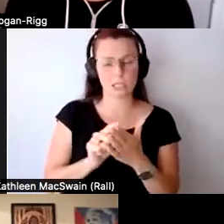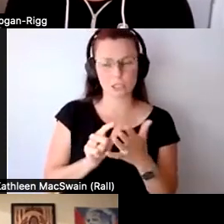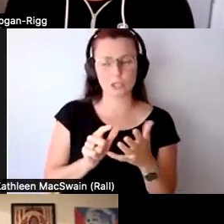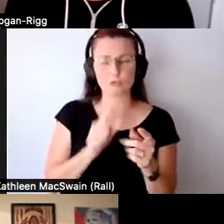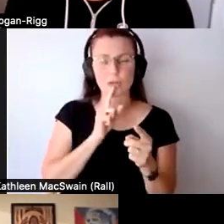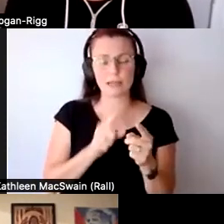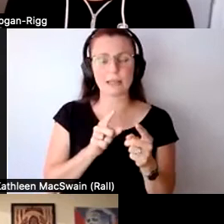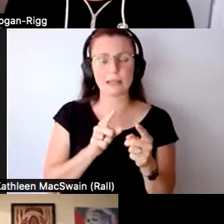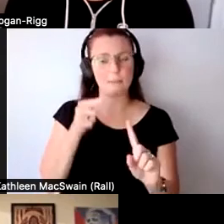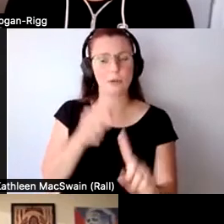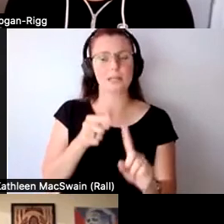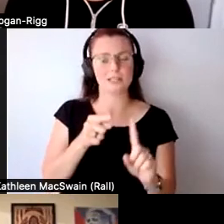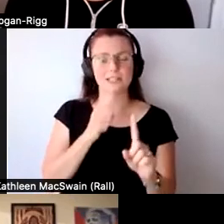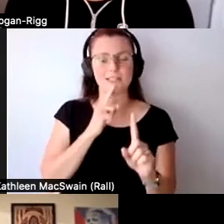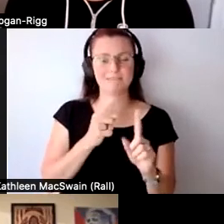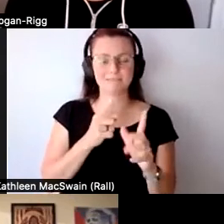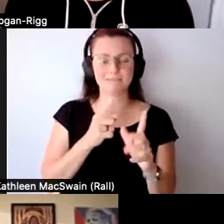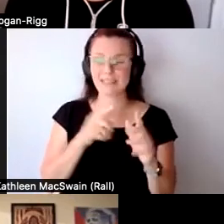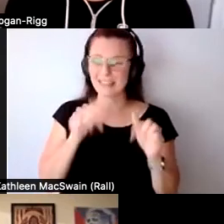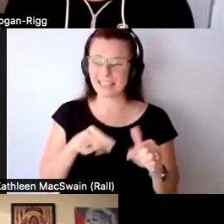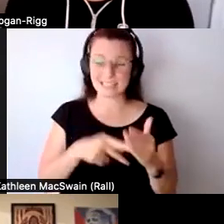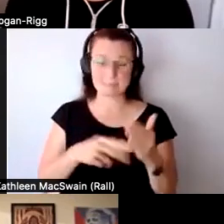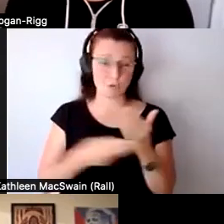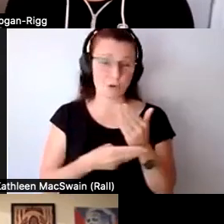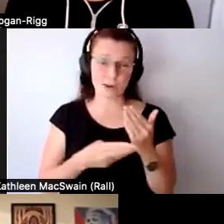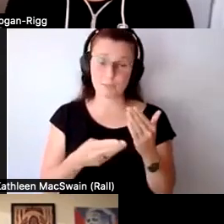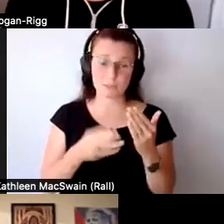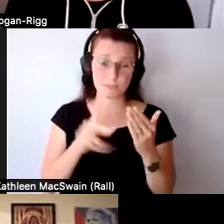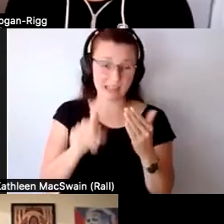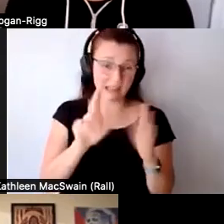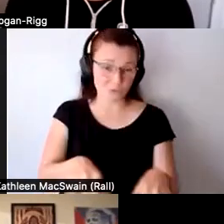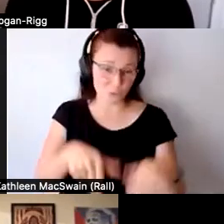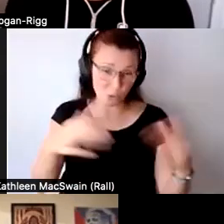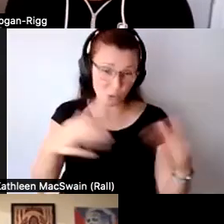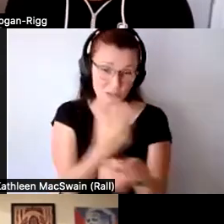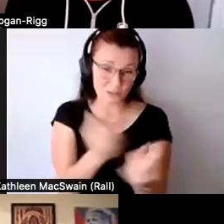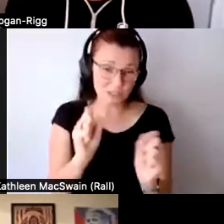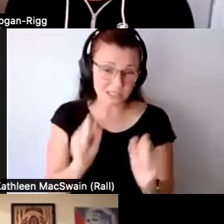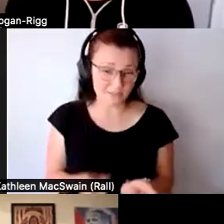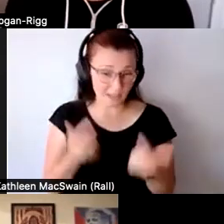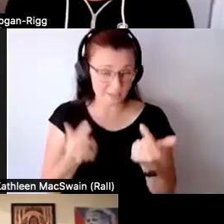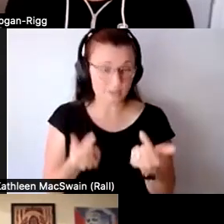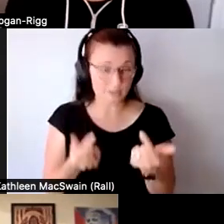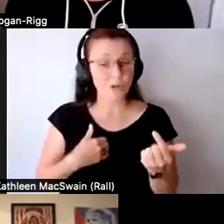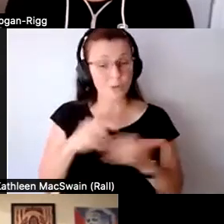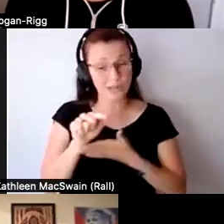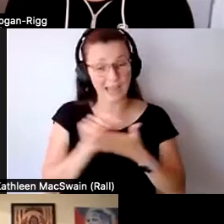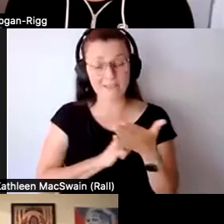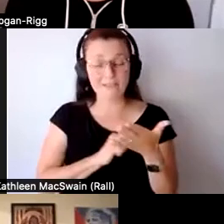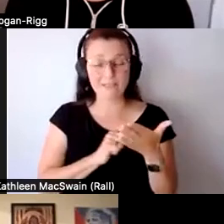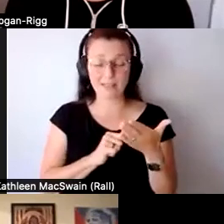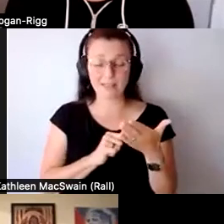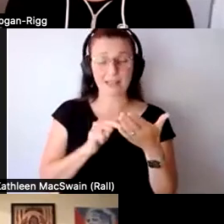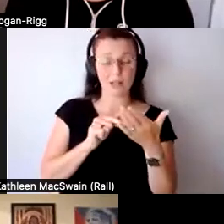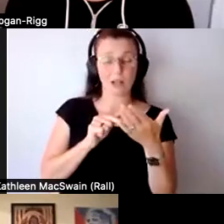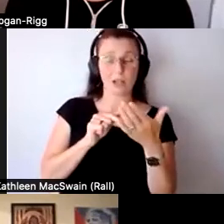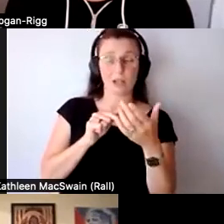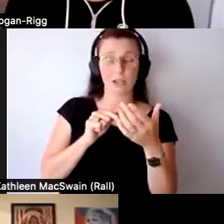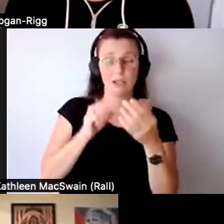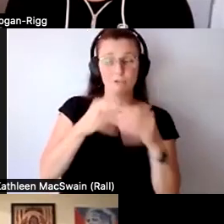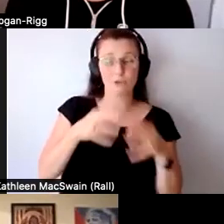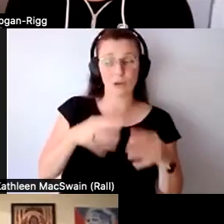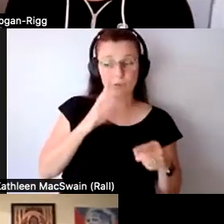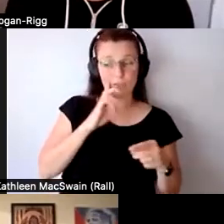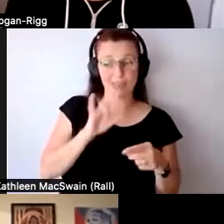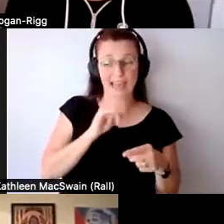open these programs in order to save lives. We have a legal framework to do that with the bill that's been passed. Part of this process